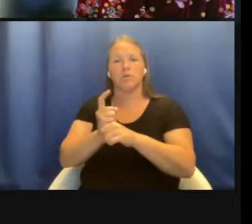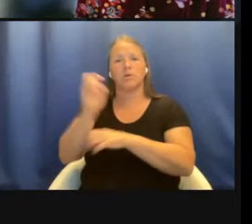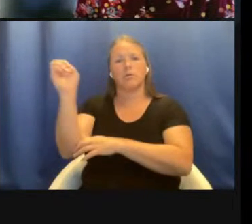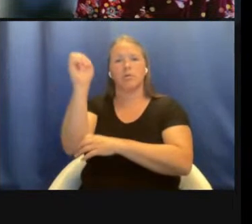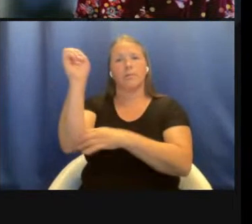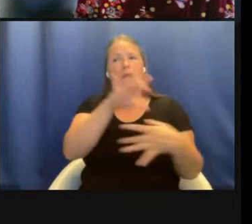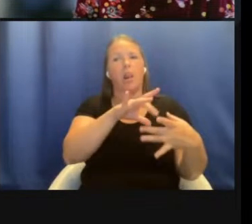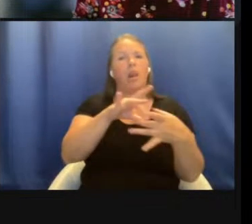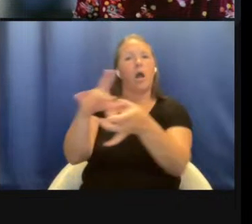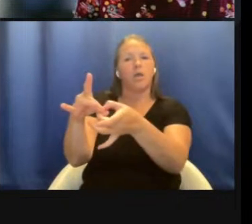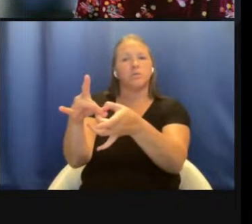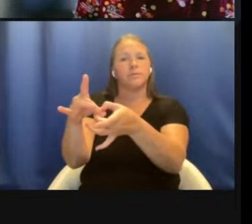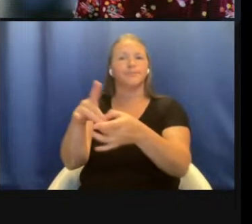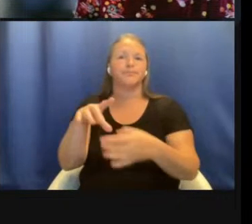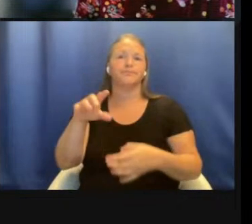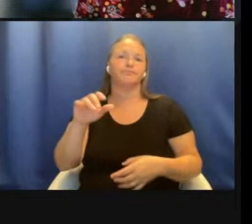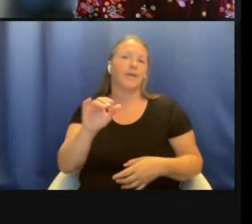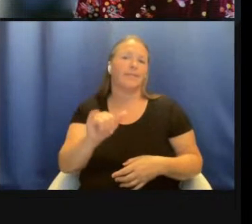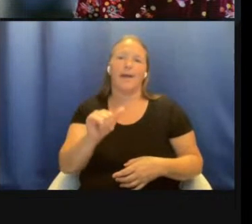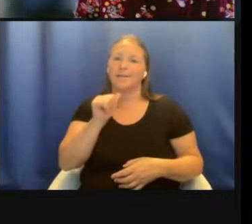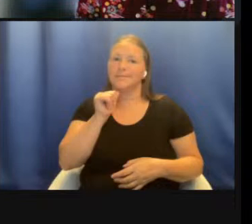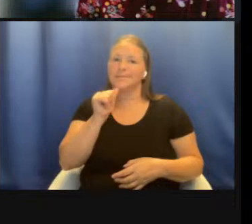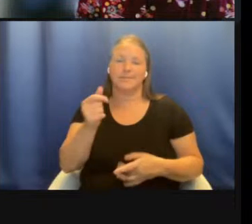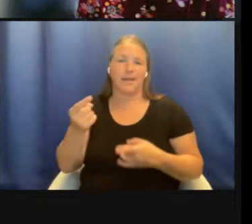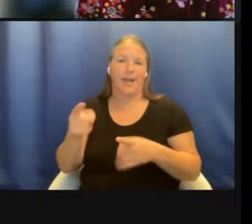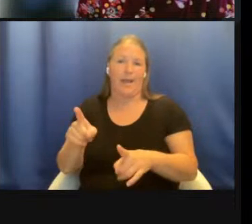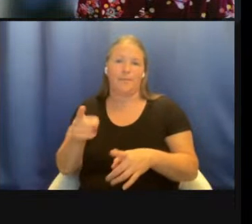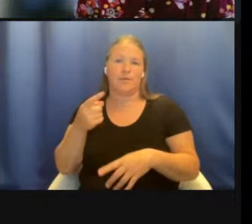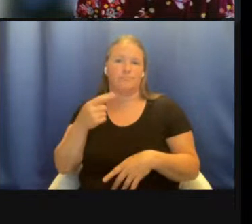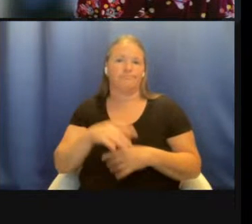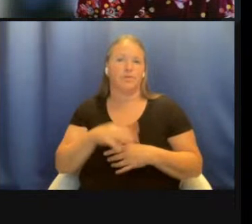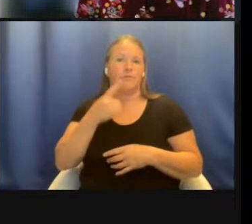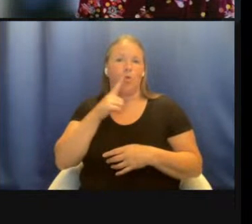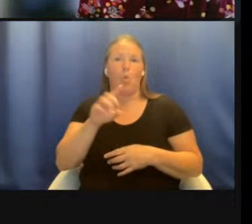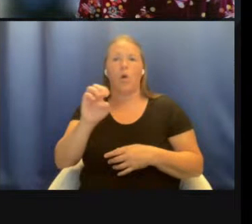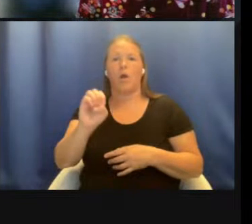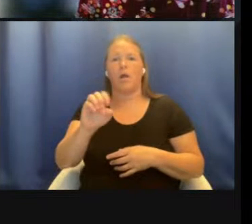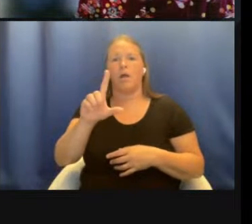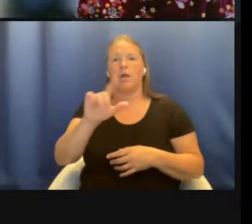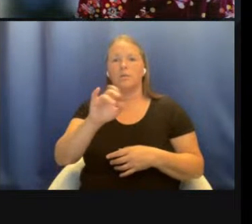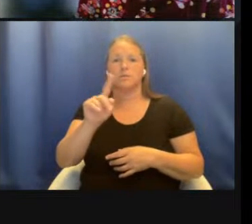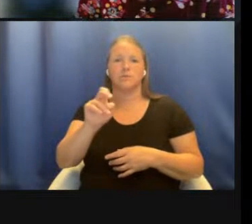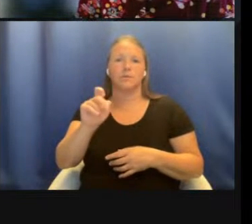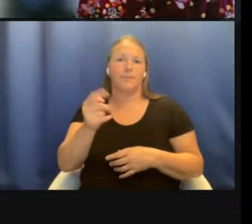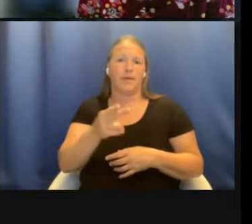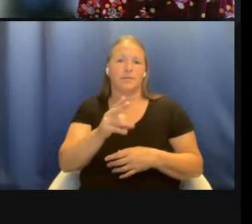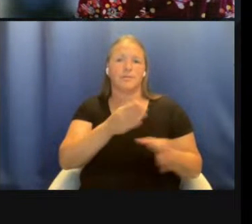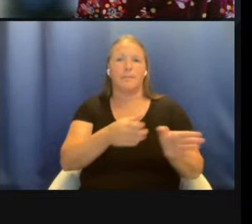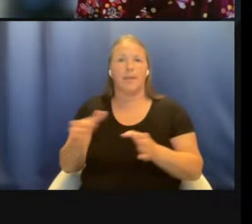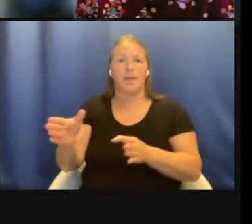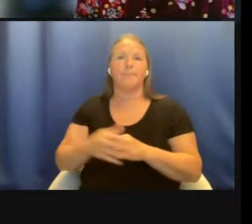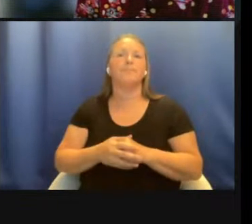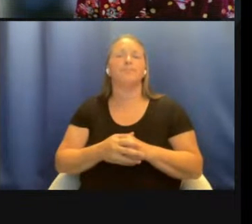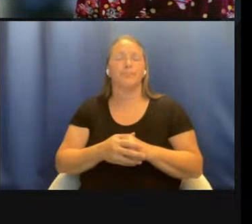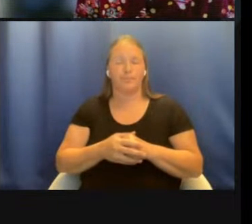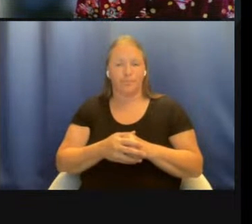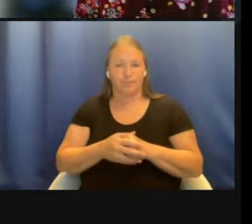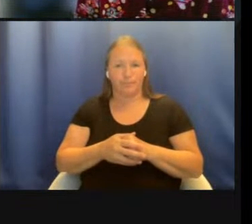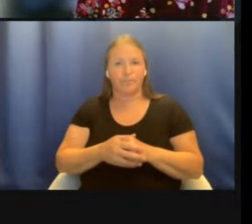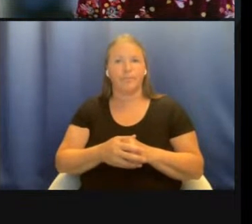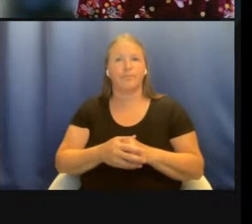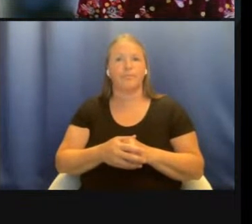any way. And yet she had maintained since his birth a list of the European princesses